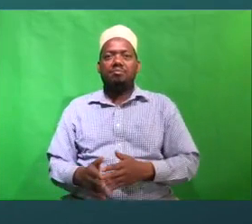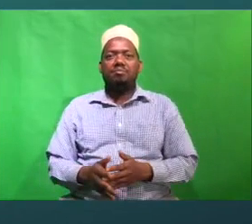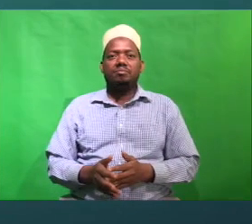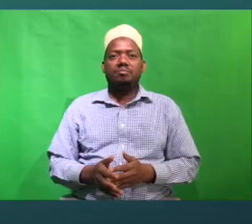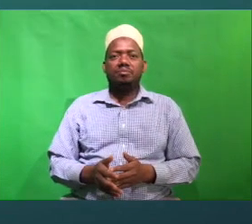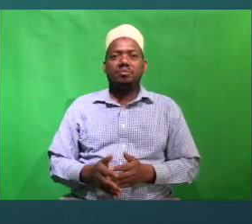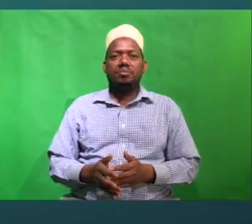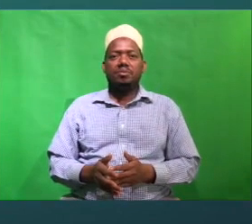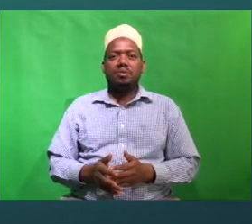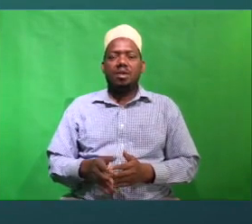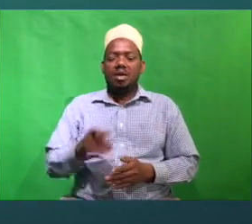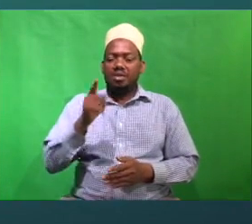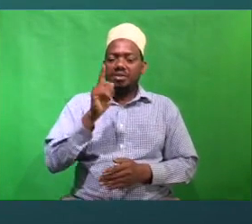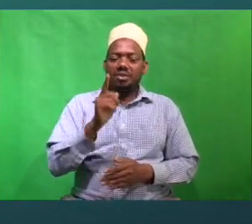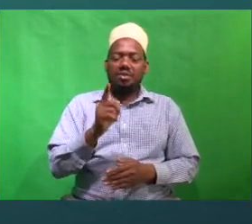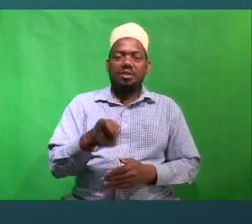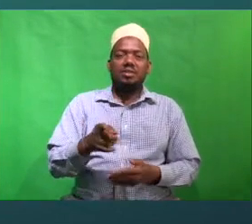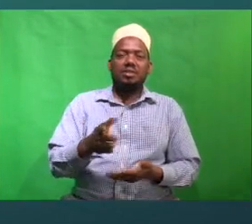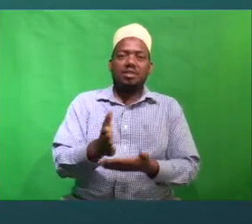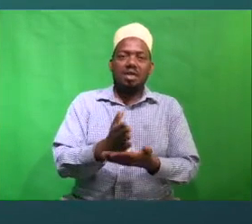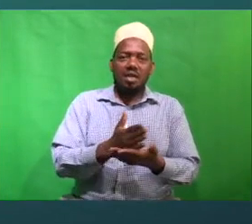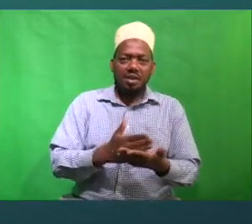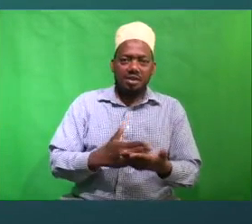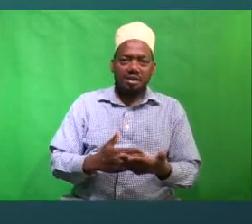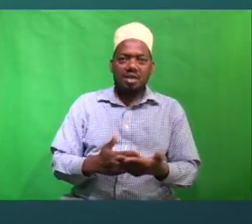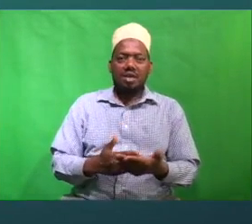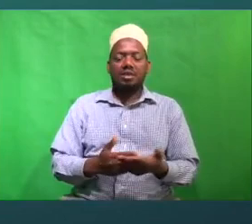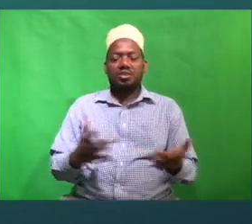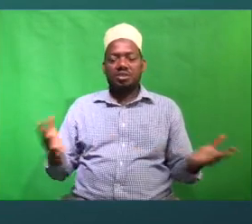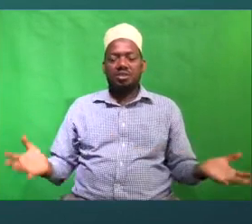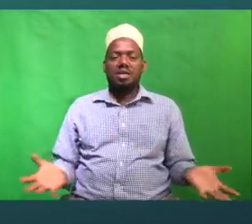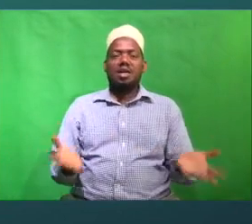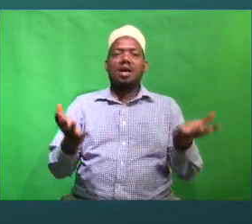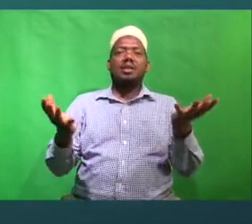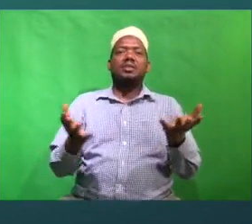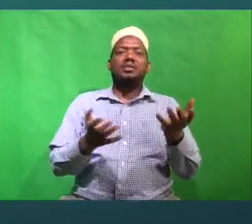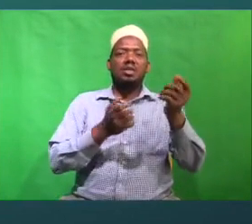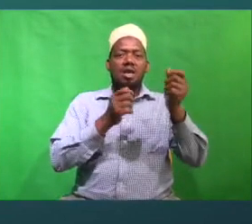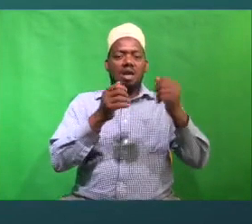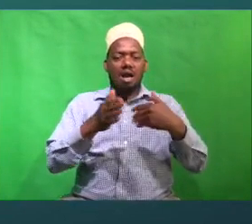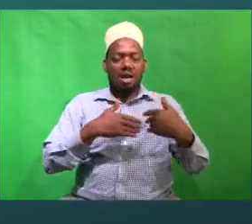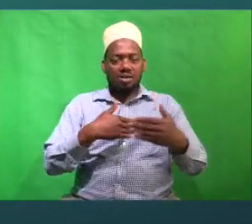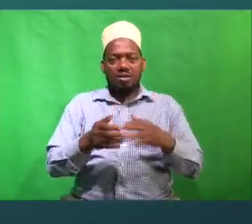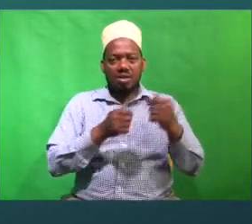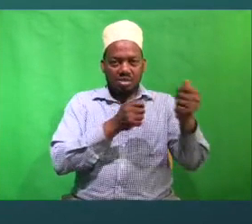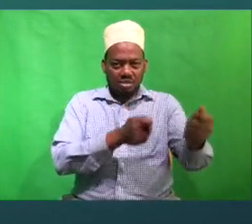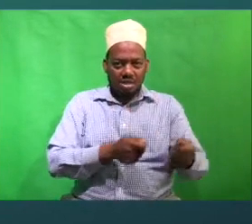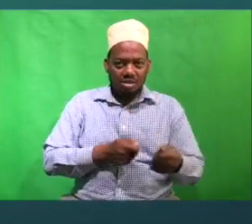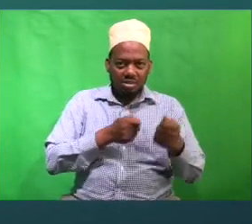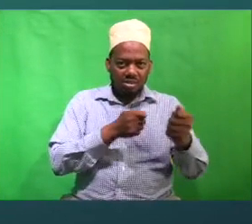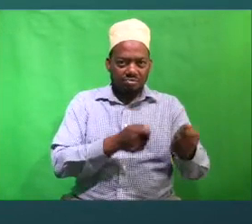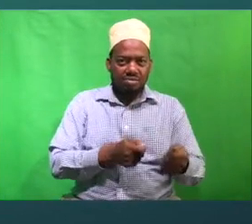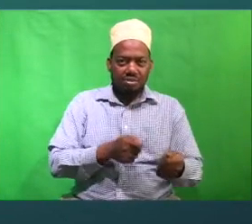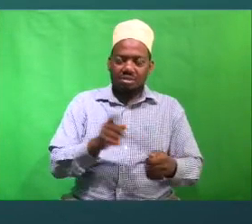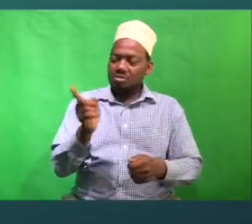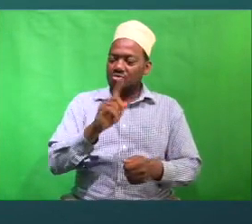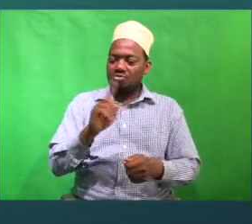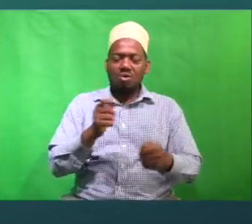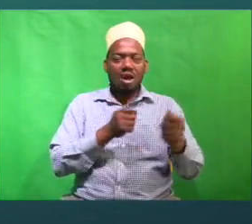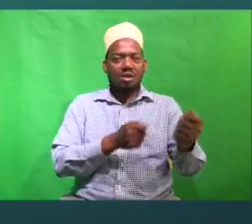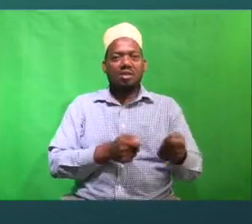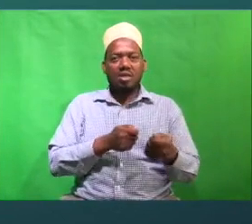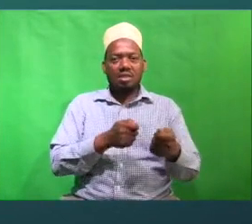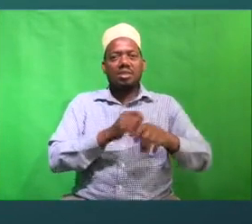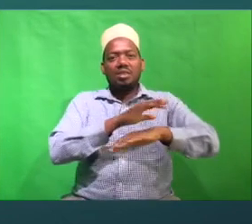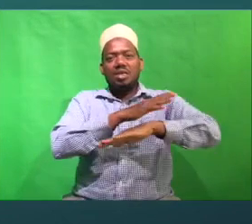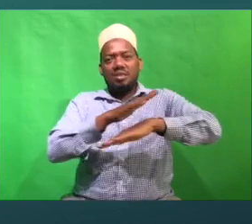because such area discourage agricultural activities and infrastructure. There is no agriculture